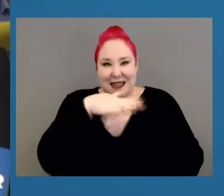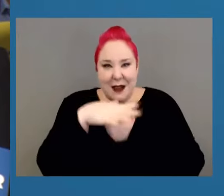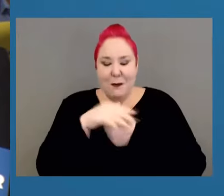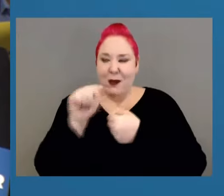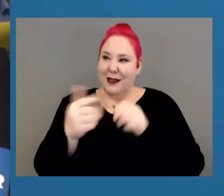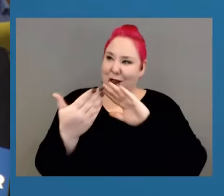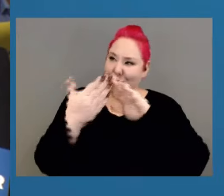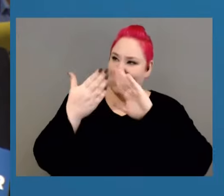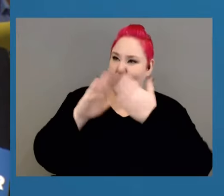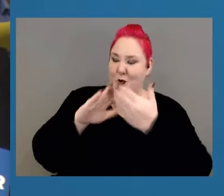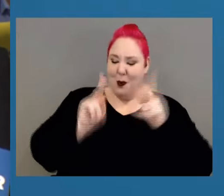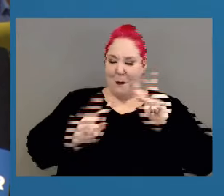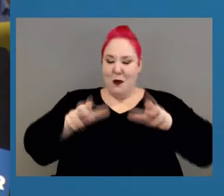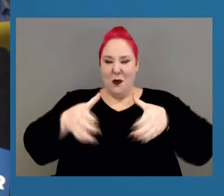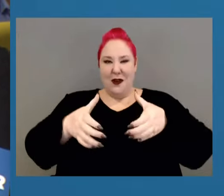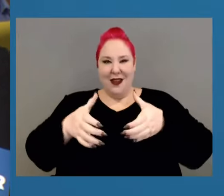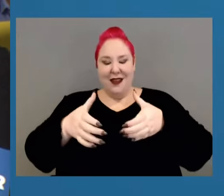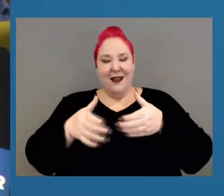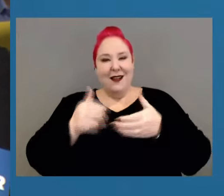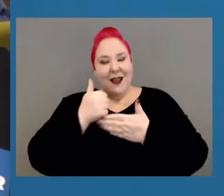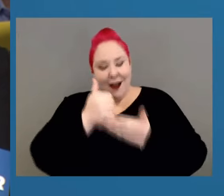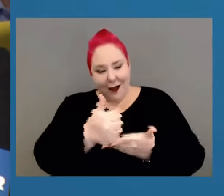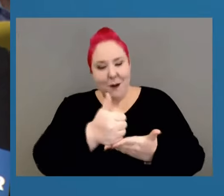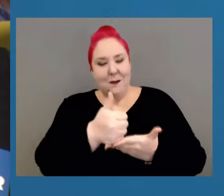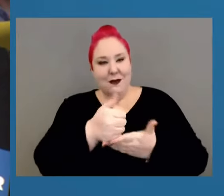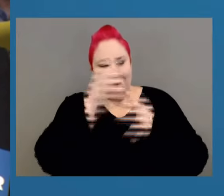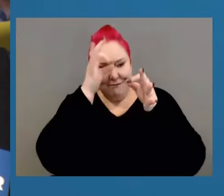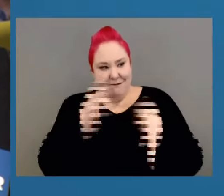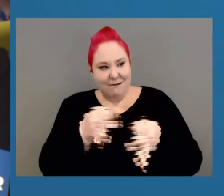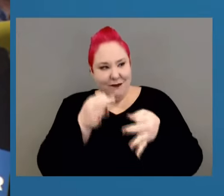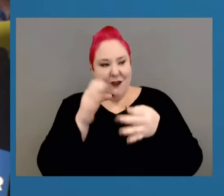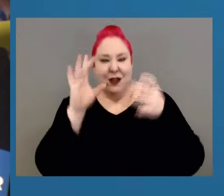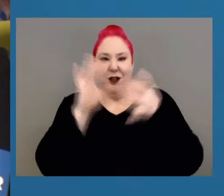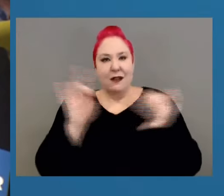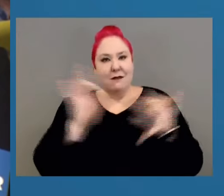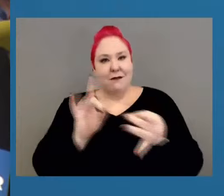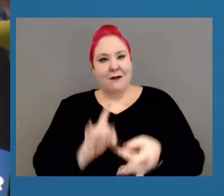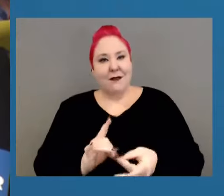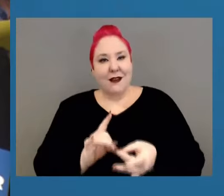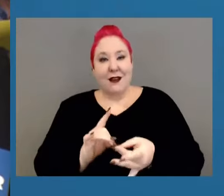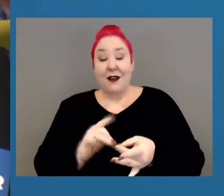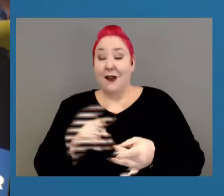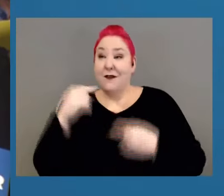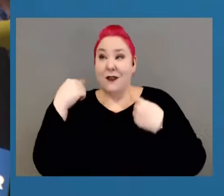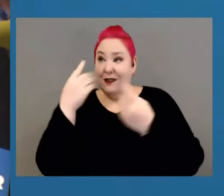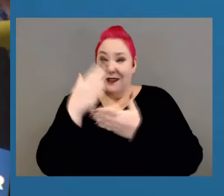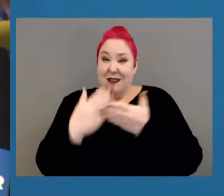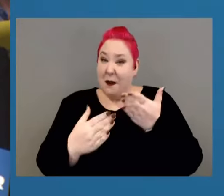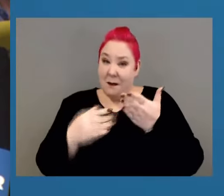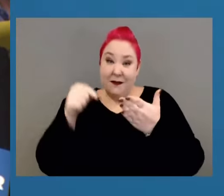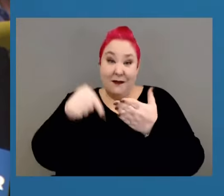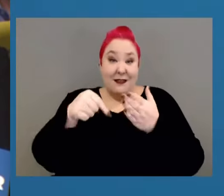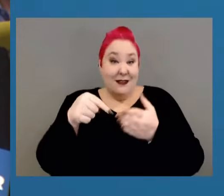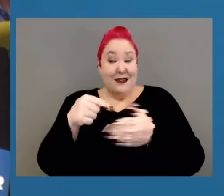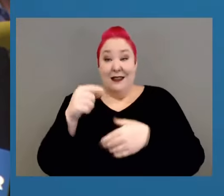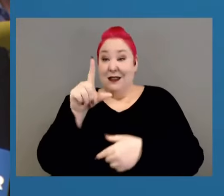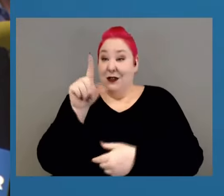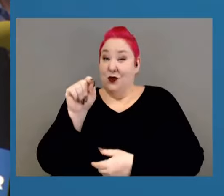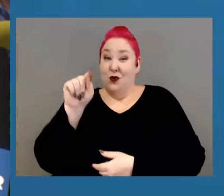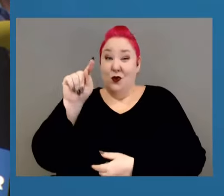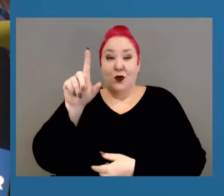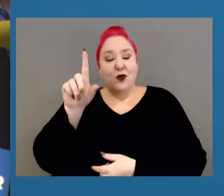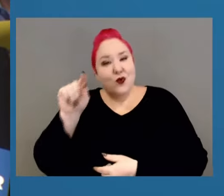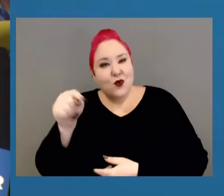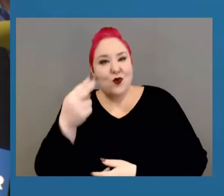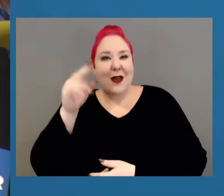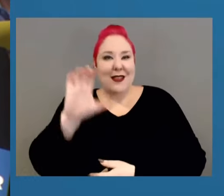shape the discourse for some of the 20th century's most powerful social movements and helped make